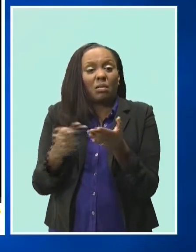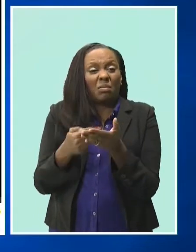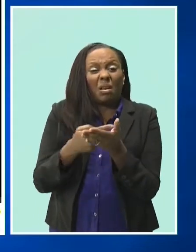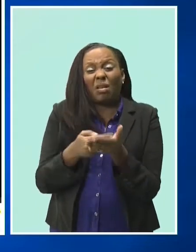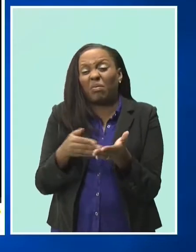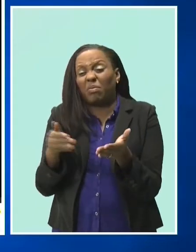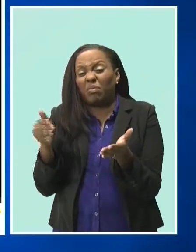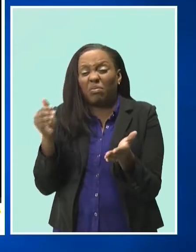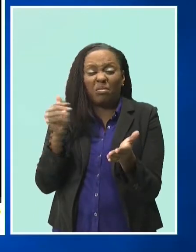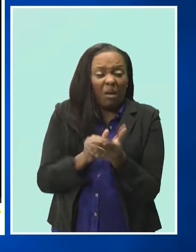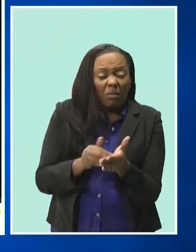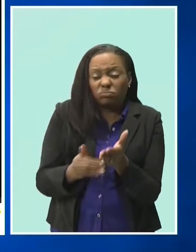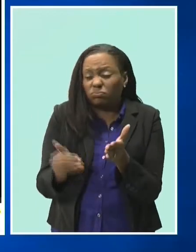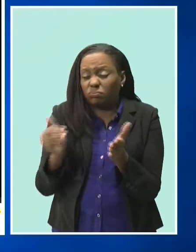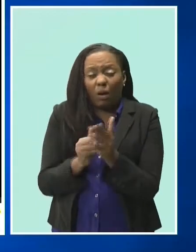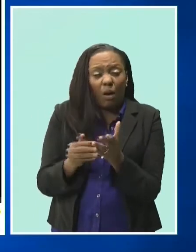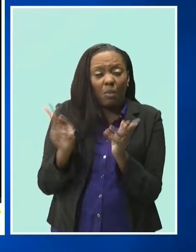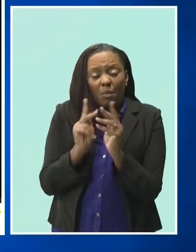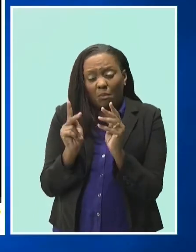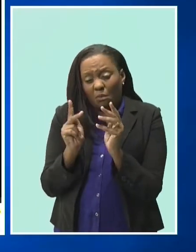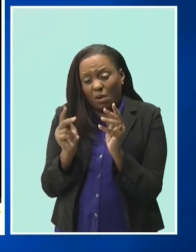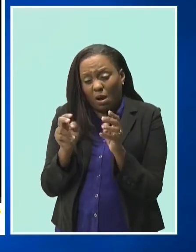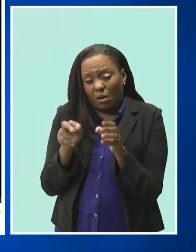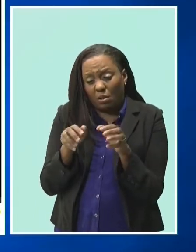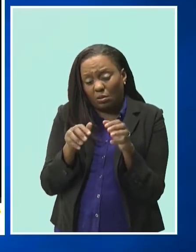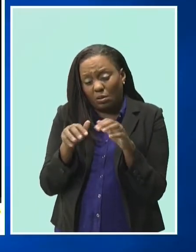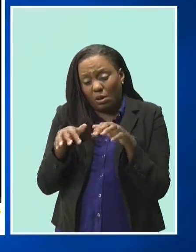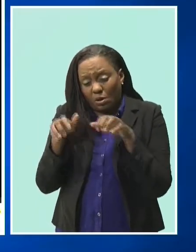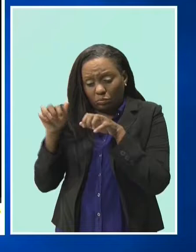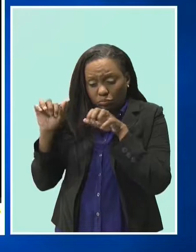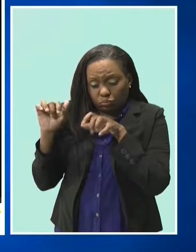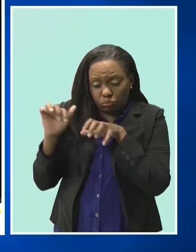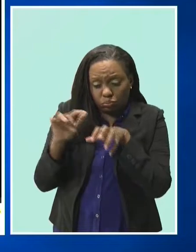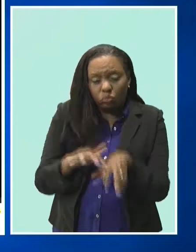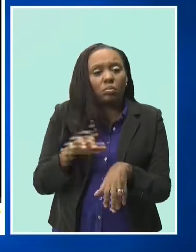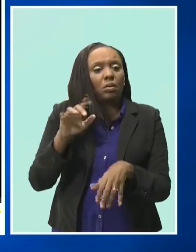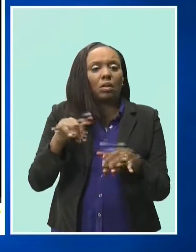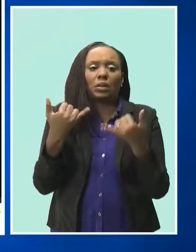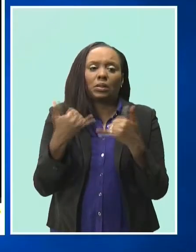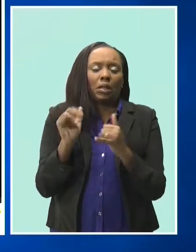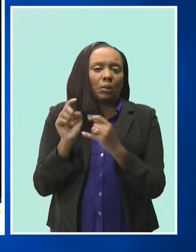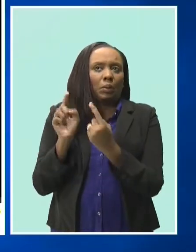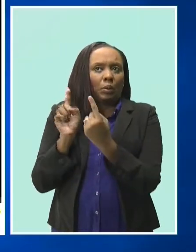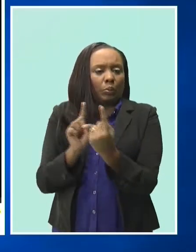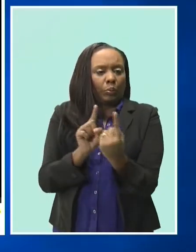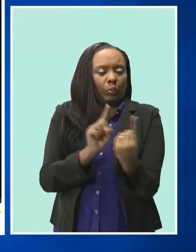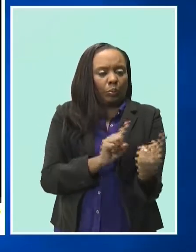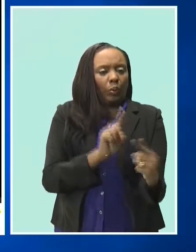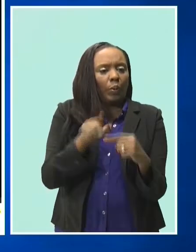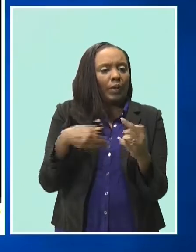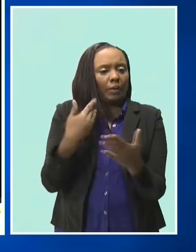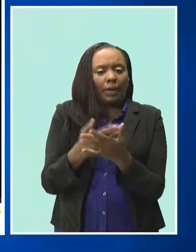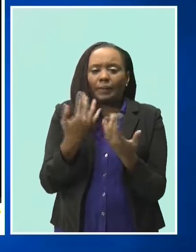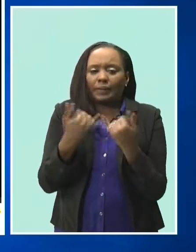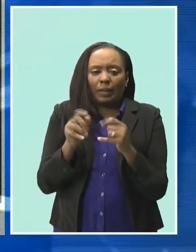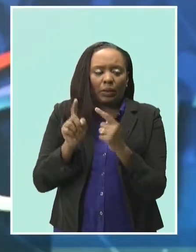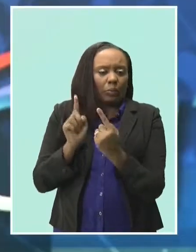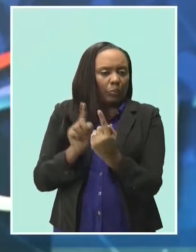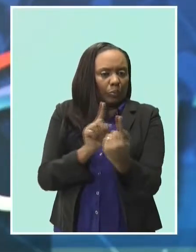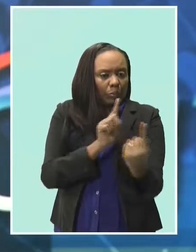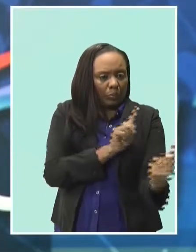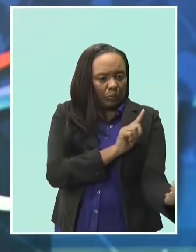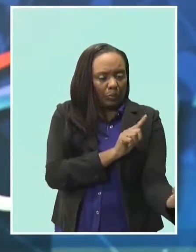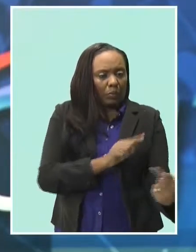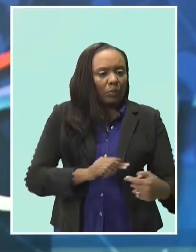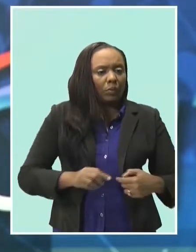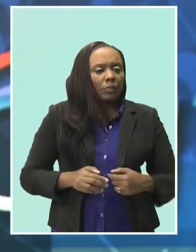people on their shores, they should be also implementing social distancing measures when they arrive to their shores.